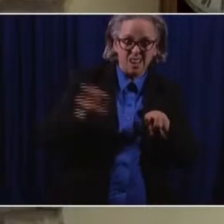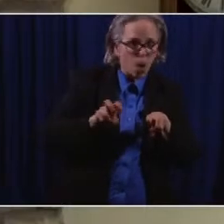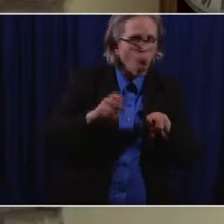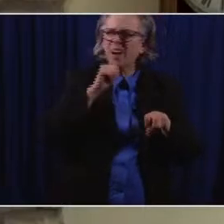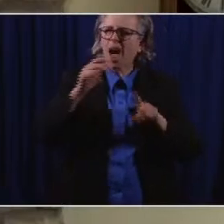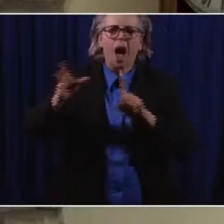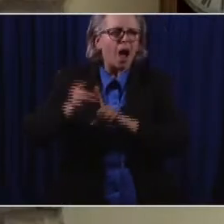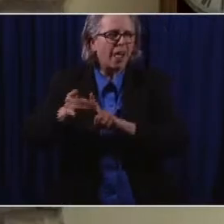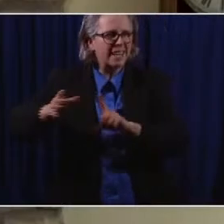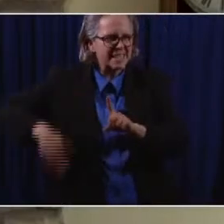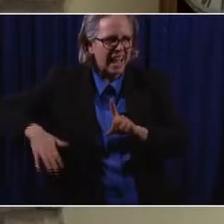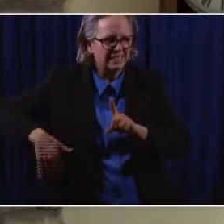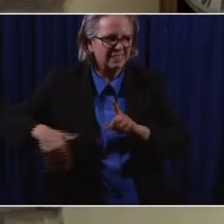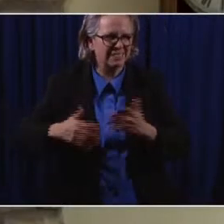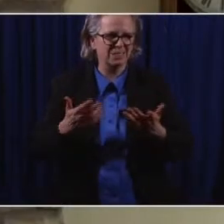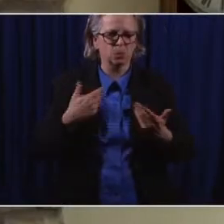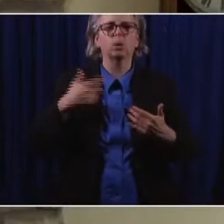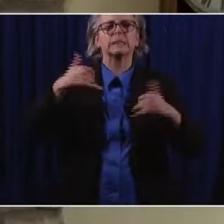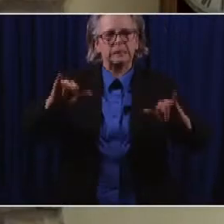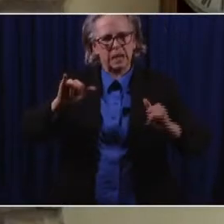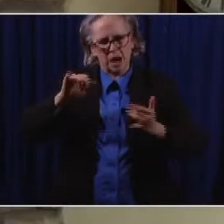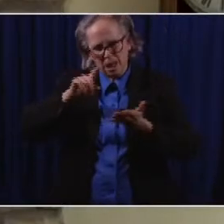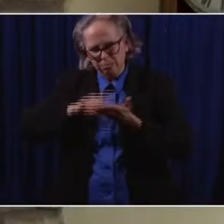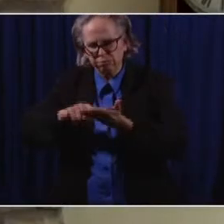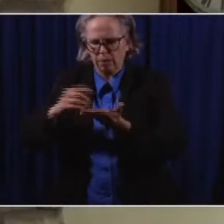can help inform us as how we move forward.